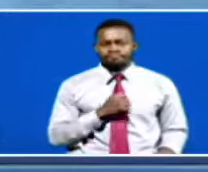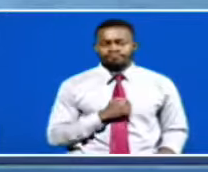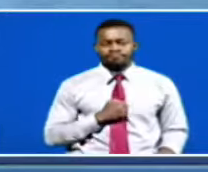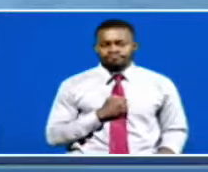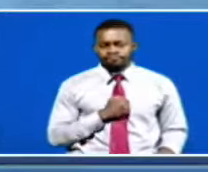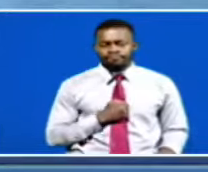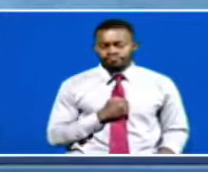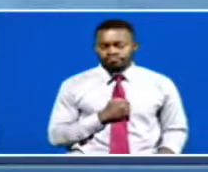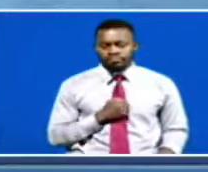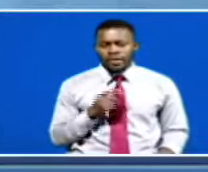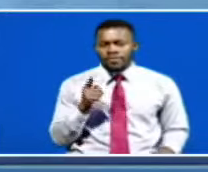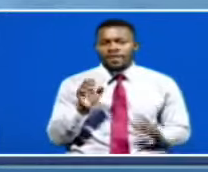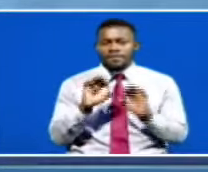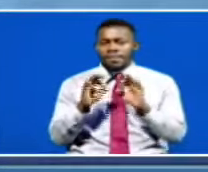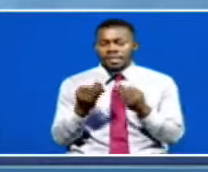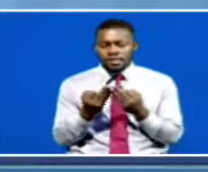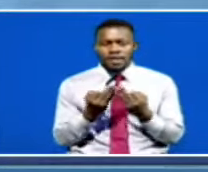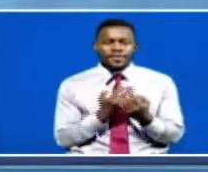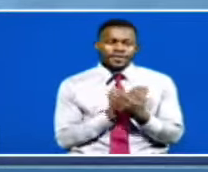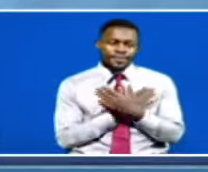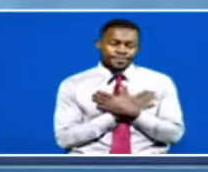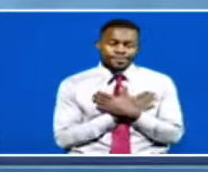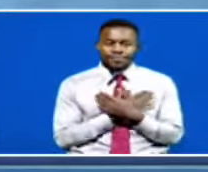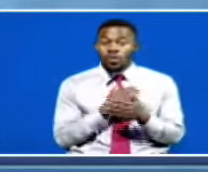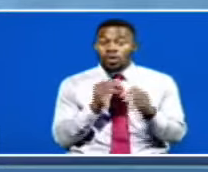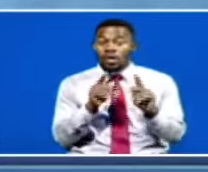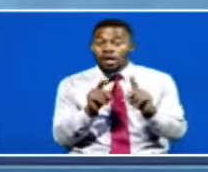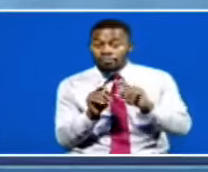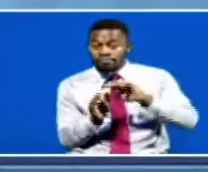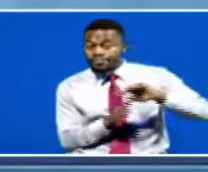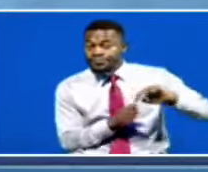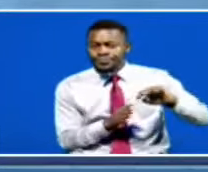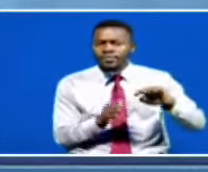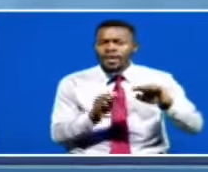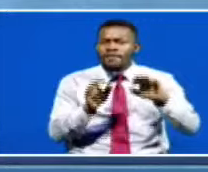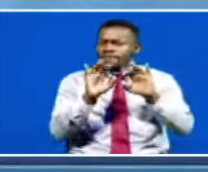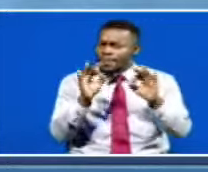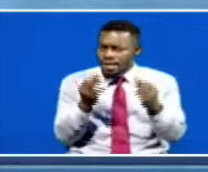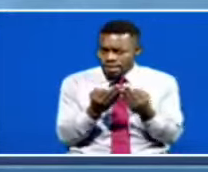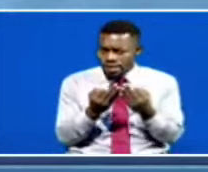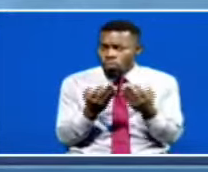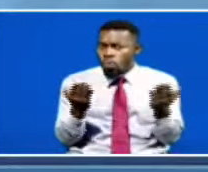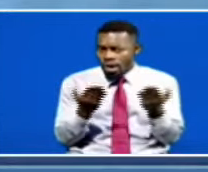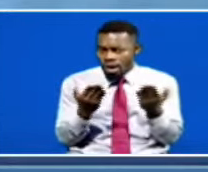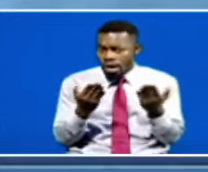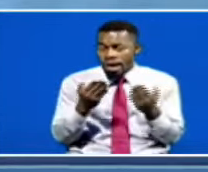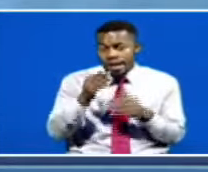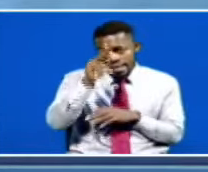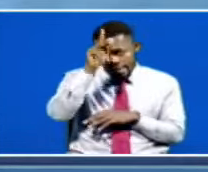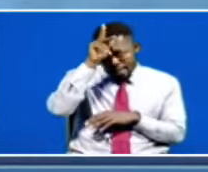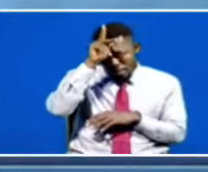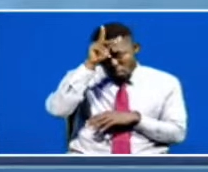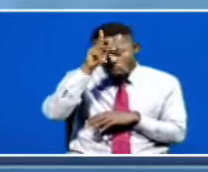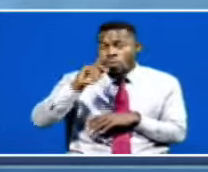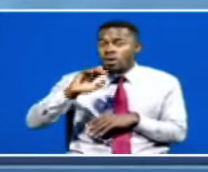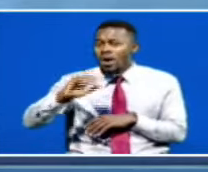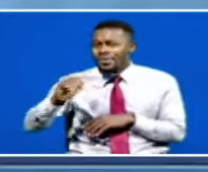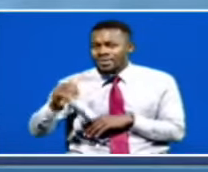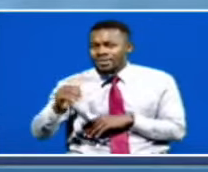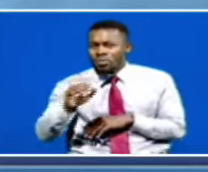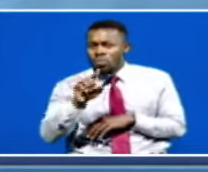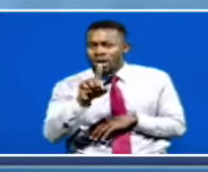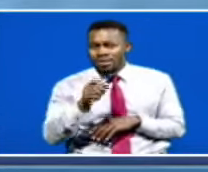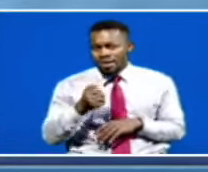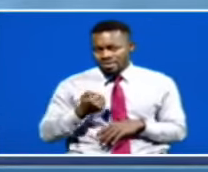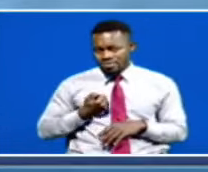prayers to the family and friends. A family in Kiambu County is mourning the death of a girl who died during a photo session along